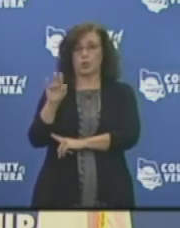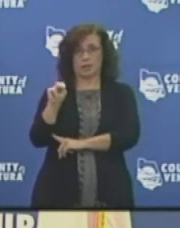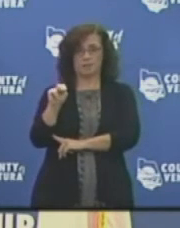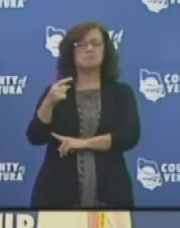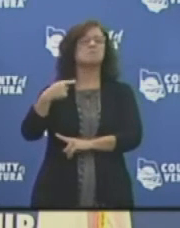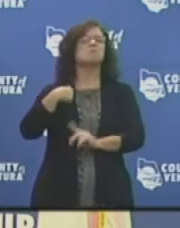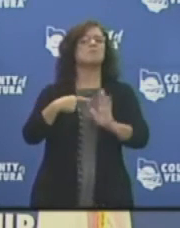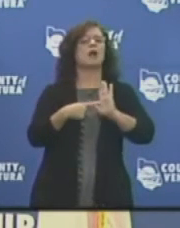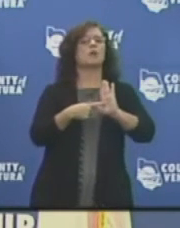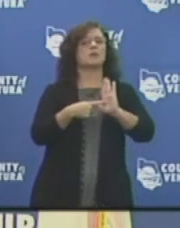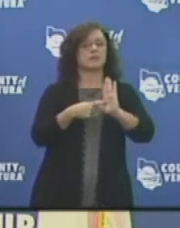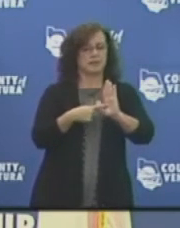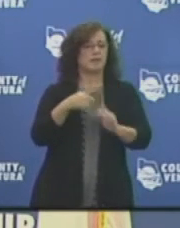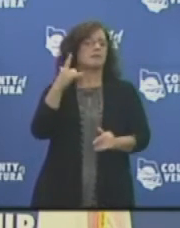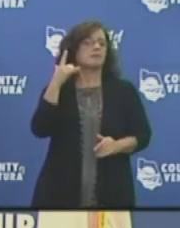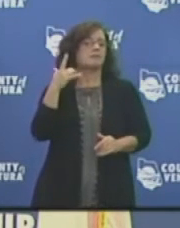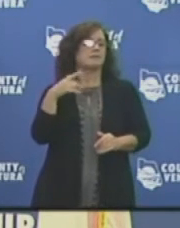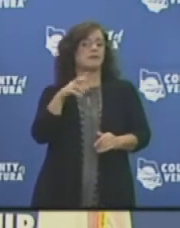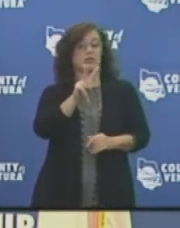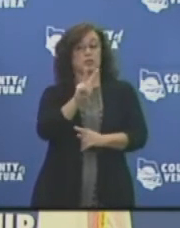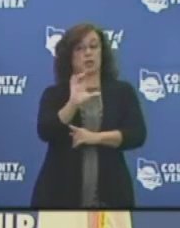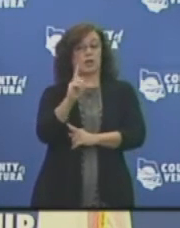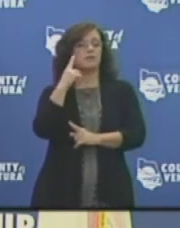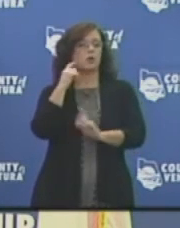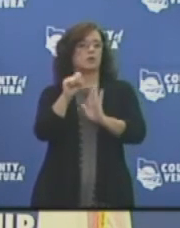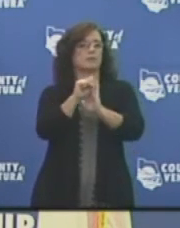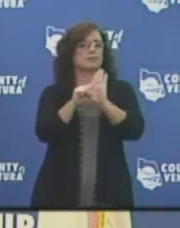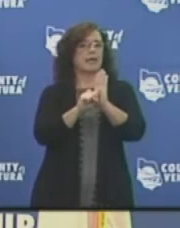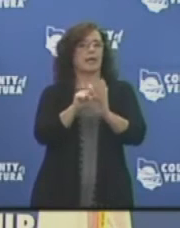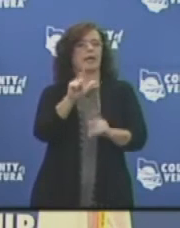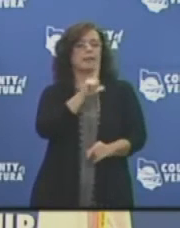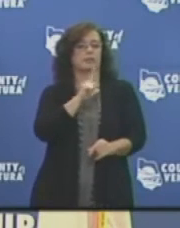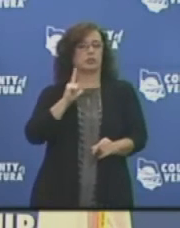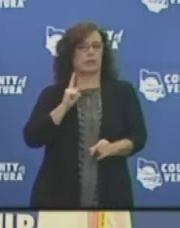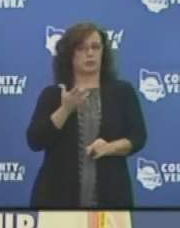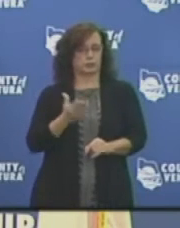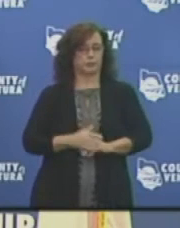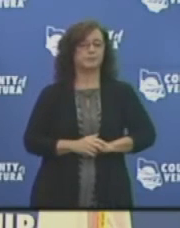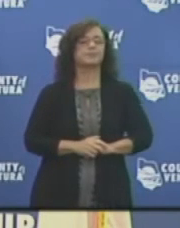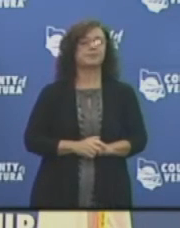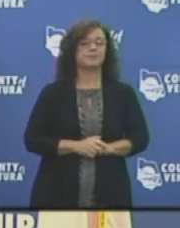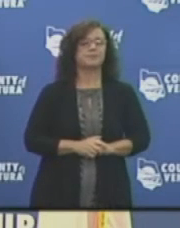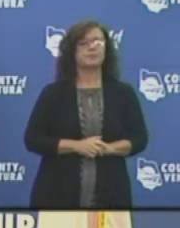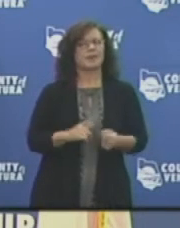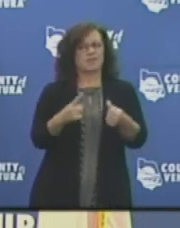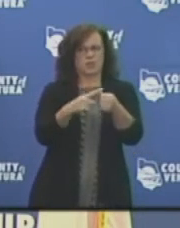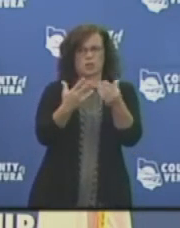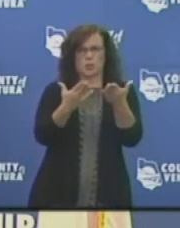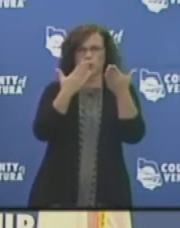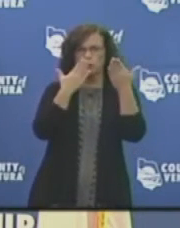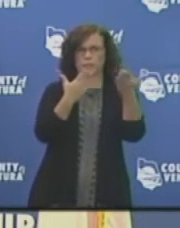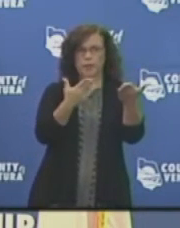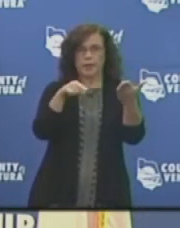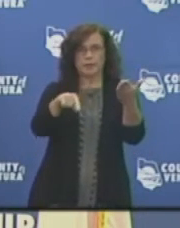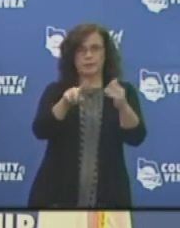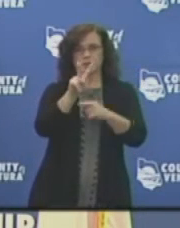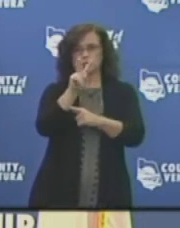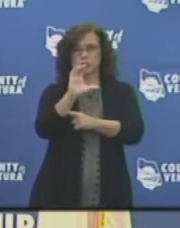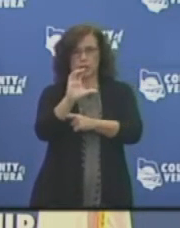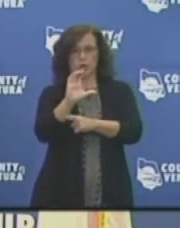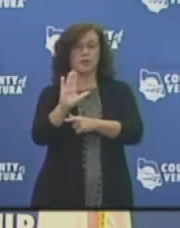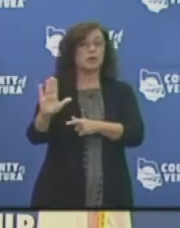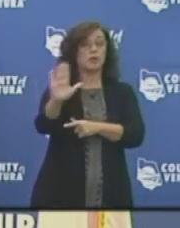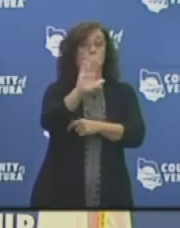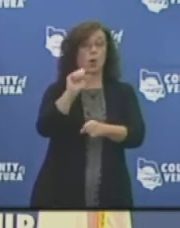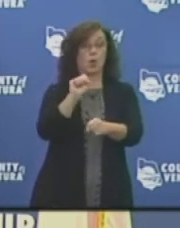state legislature. I want to start off by thanking the county and all the phenomenal work it is doing, and all